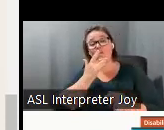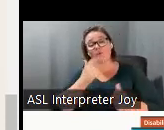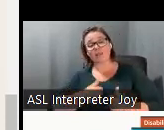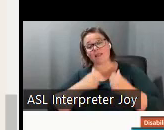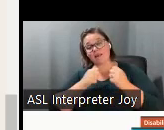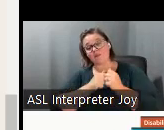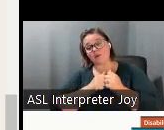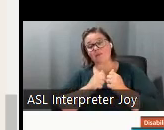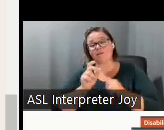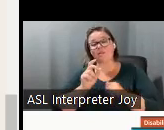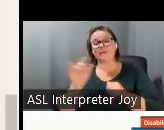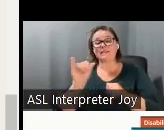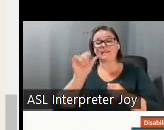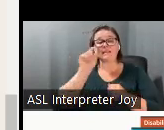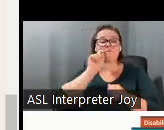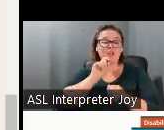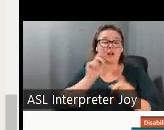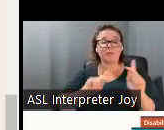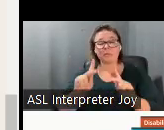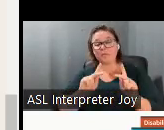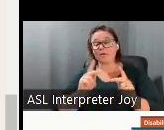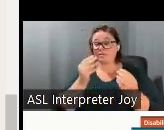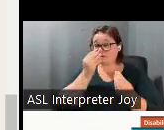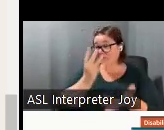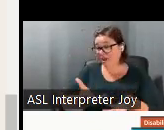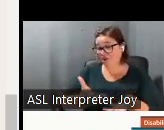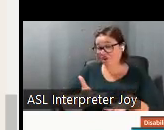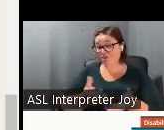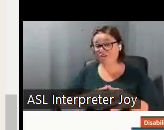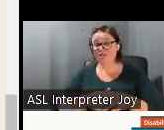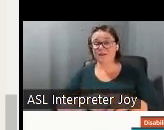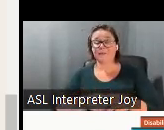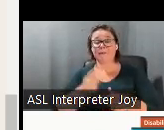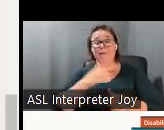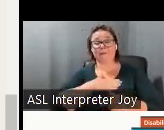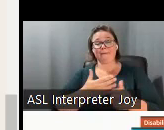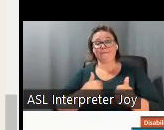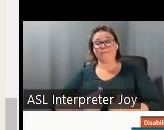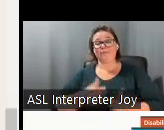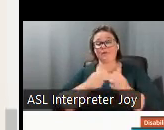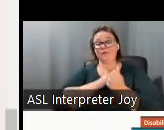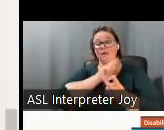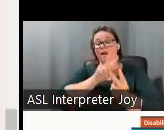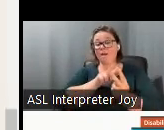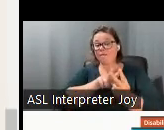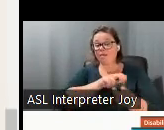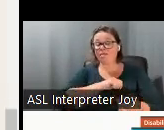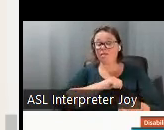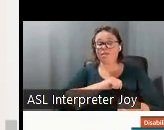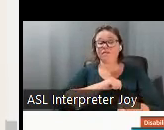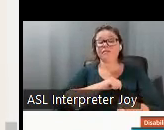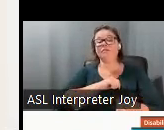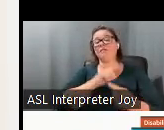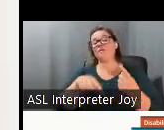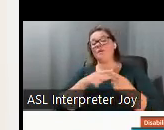with same gendered people? Does it matter at all? Are you willing to live with a couple? What about